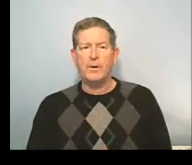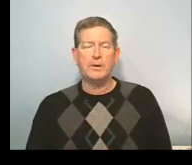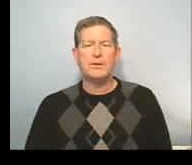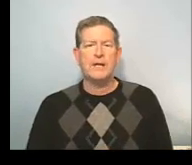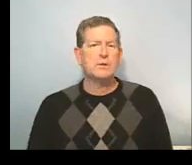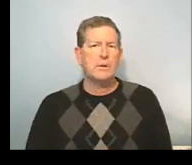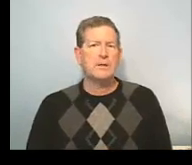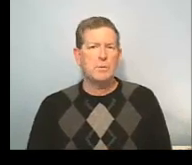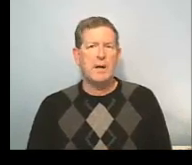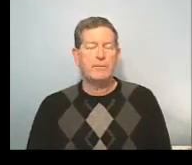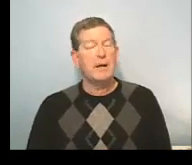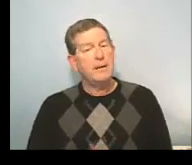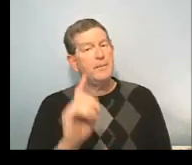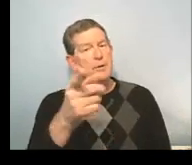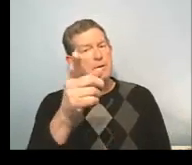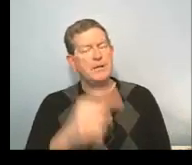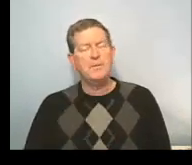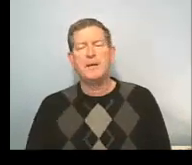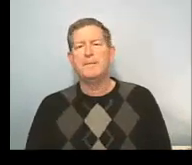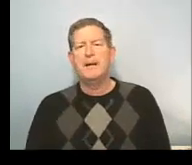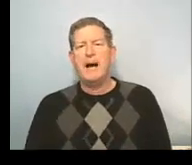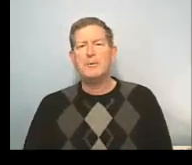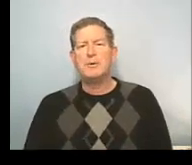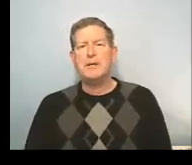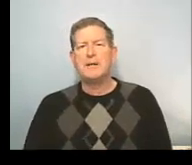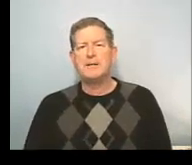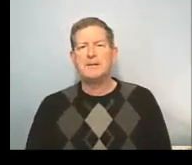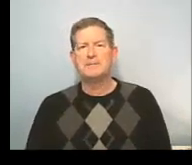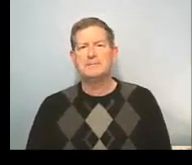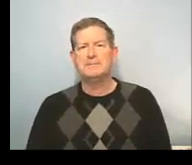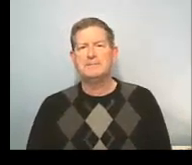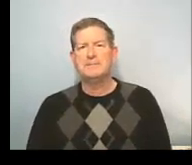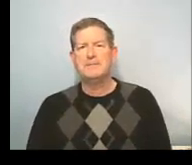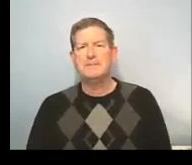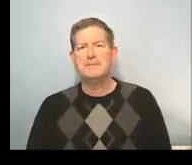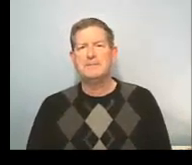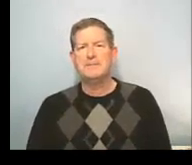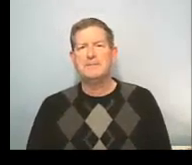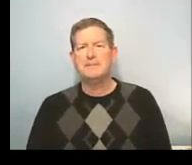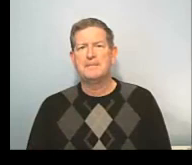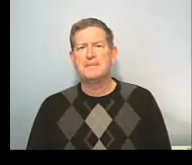means, therefore, you're going to say son las 9. No, you tell me. How would you say this?